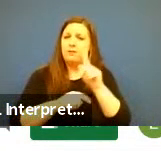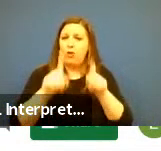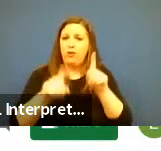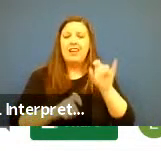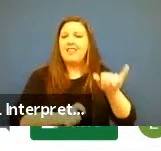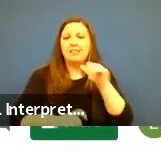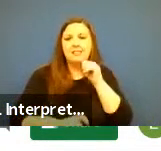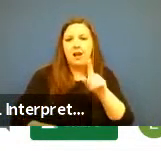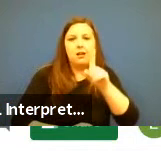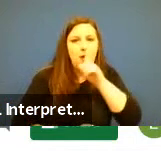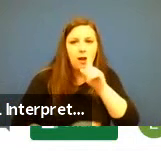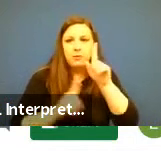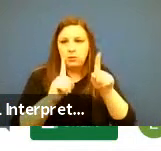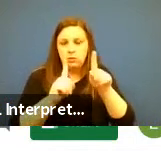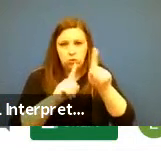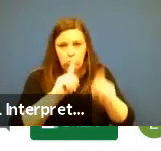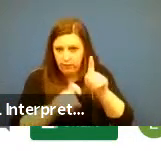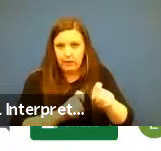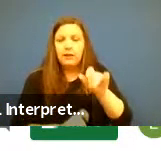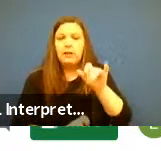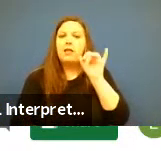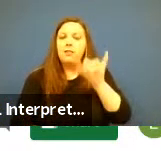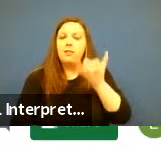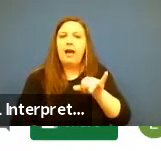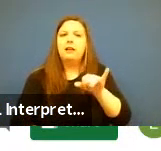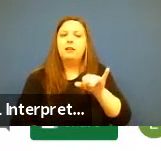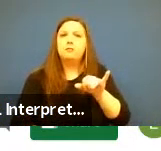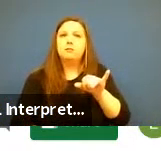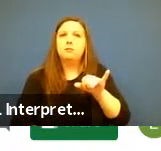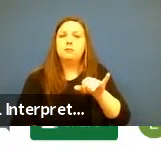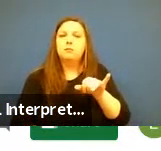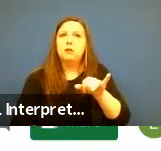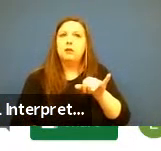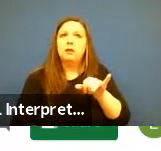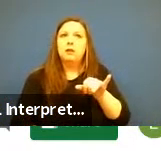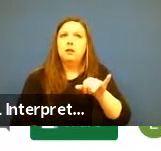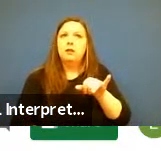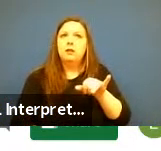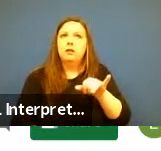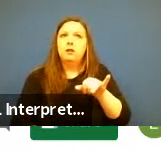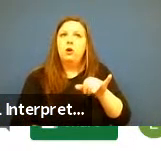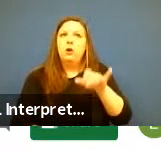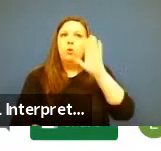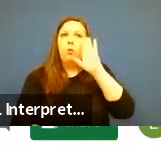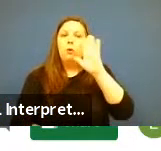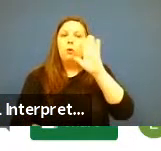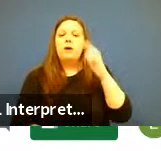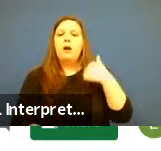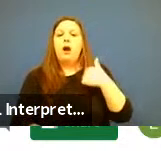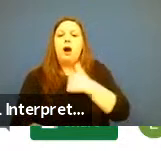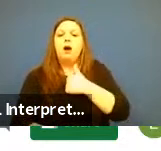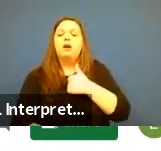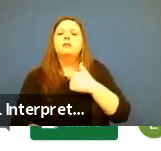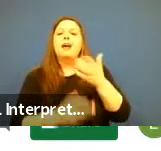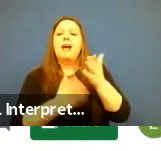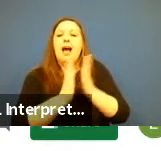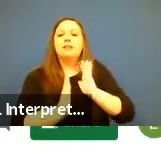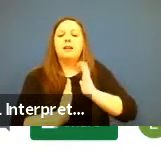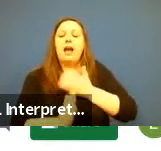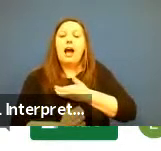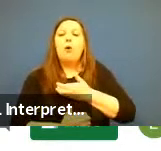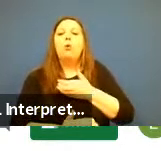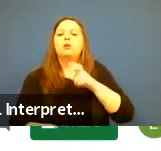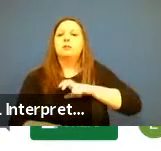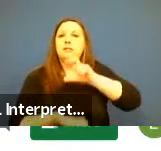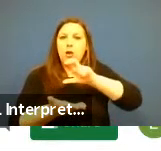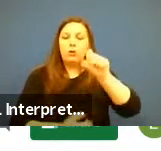we're surveying not only our key stakeholders, but they are also our customers. And so that's